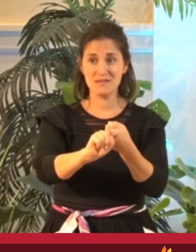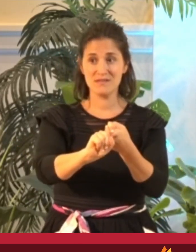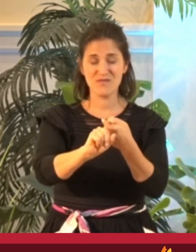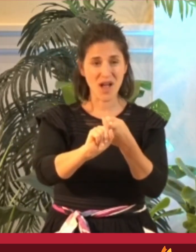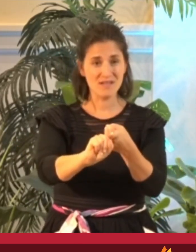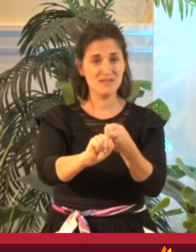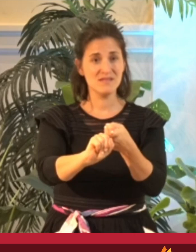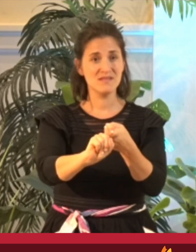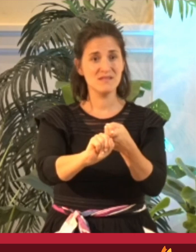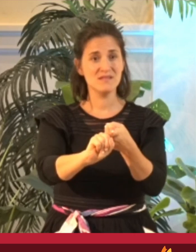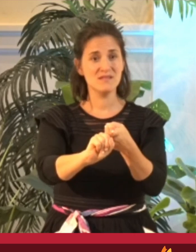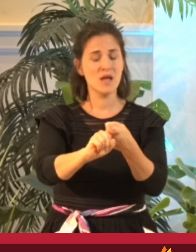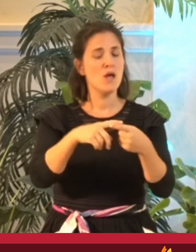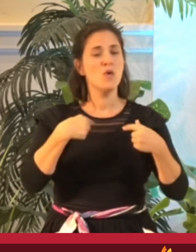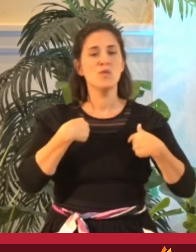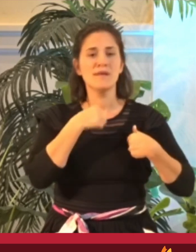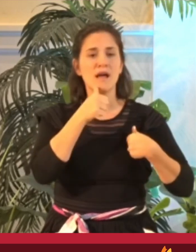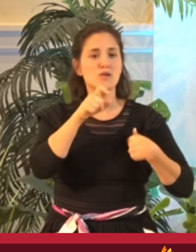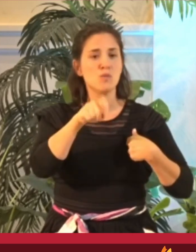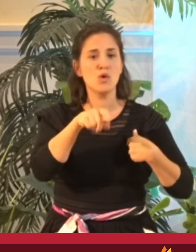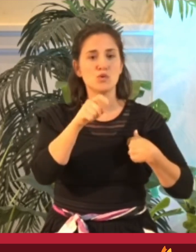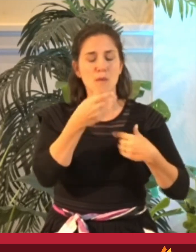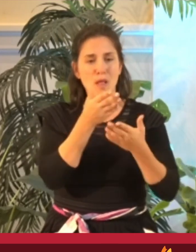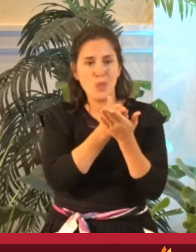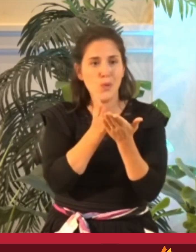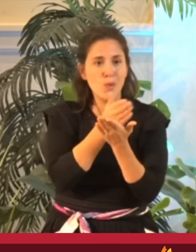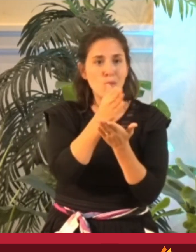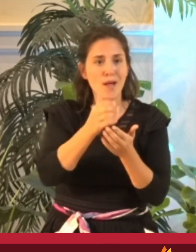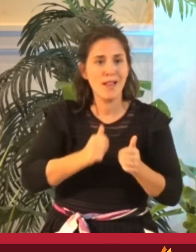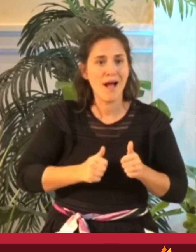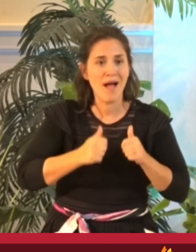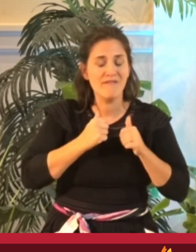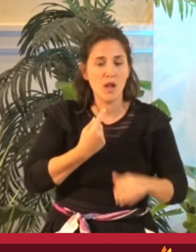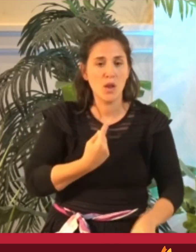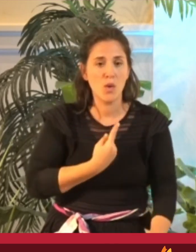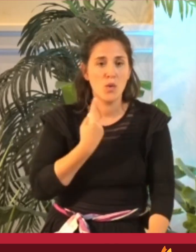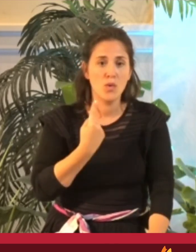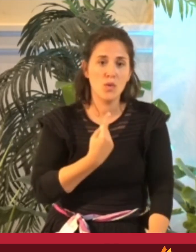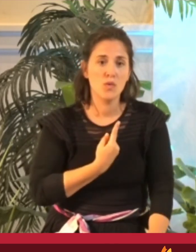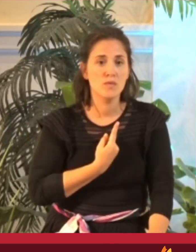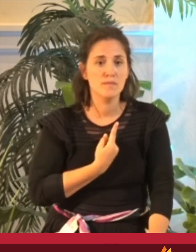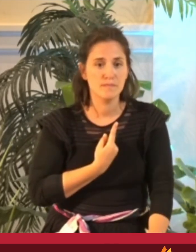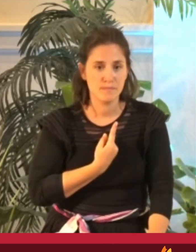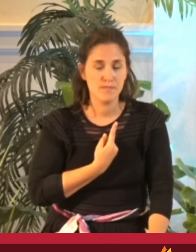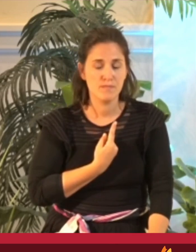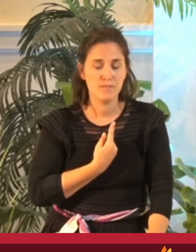meant to go through this life alone.